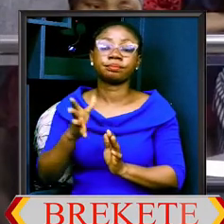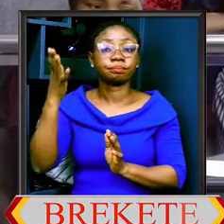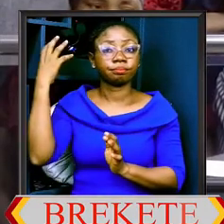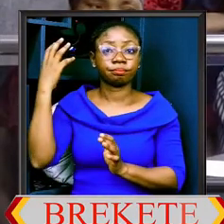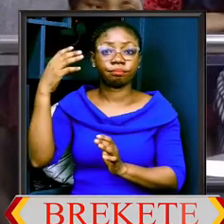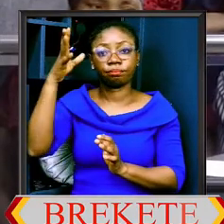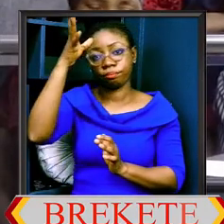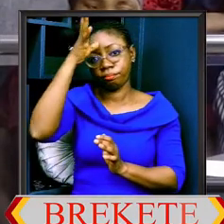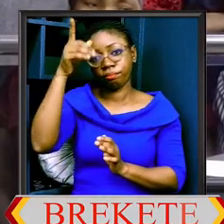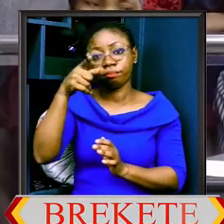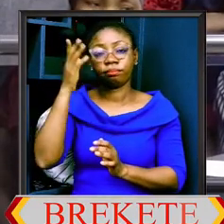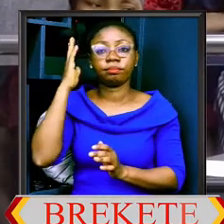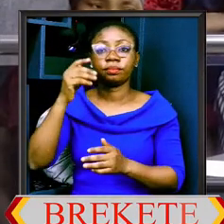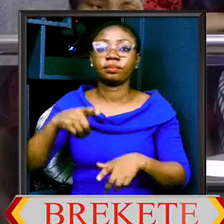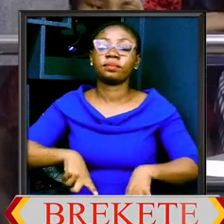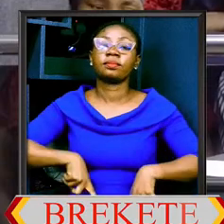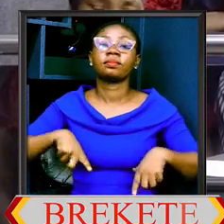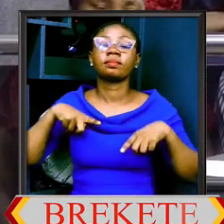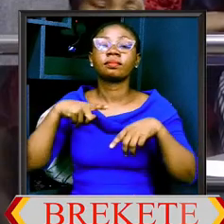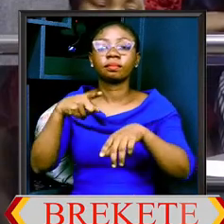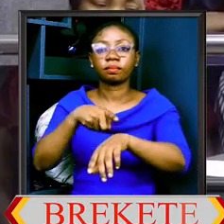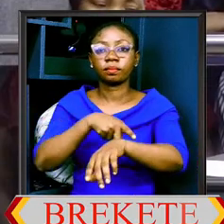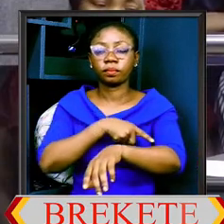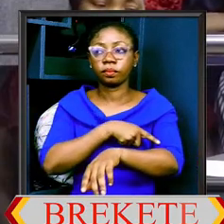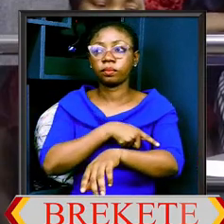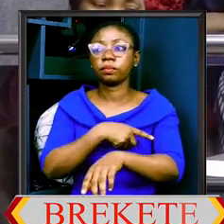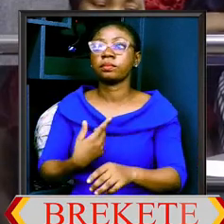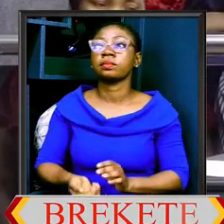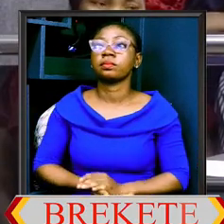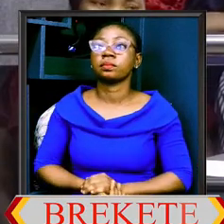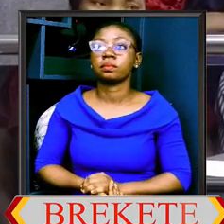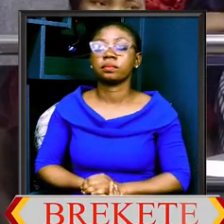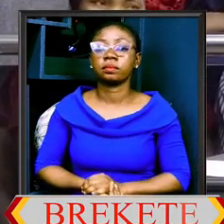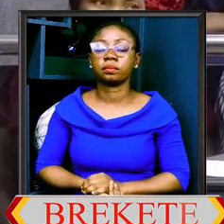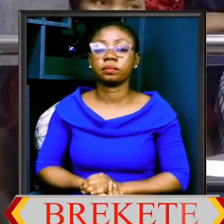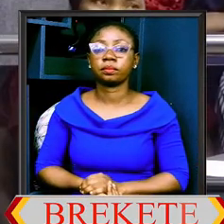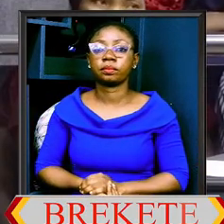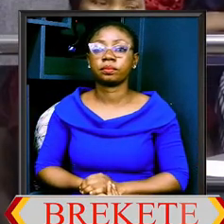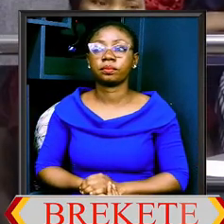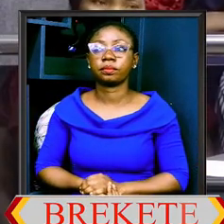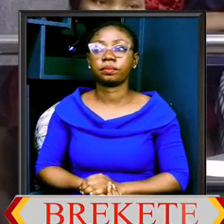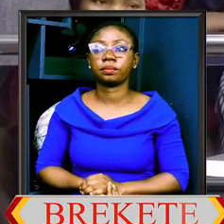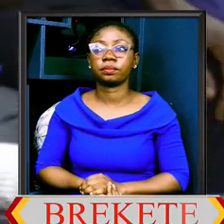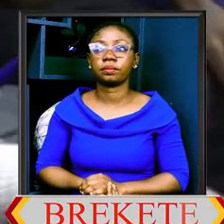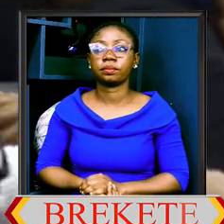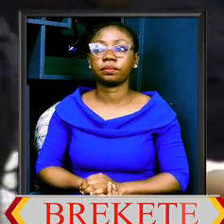Sit down, ma. Please sit down, ma. You live long. Please sit down. Femi. You live long.